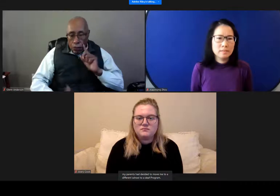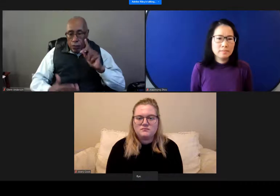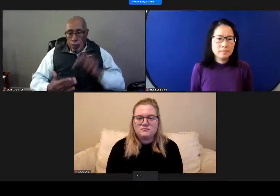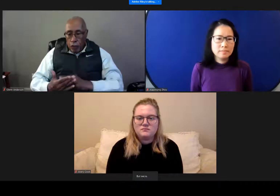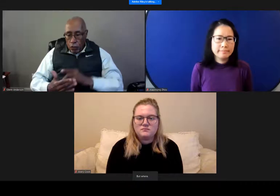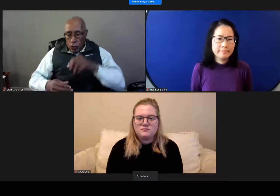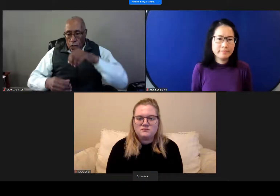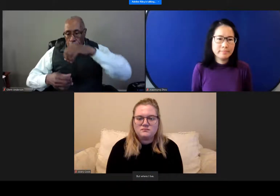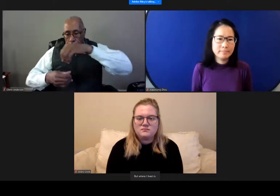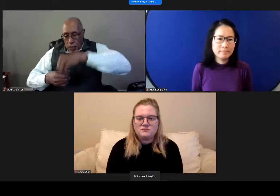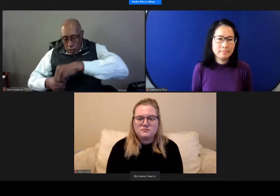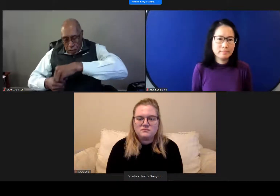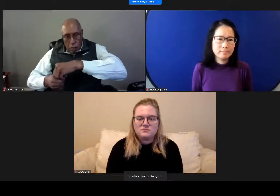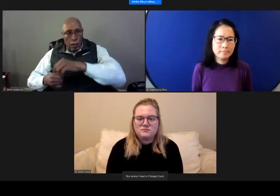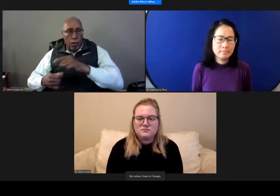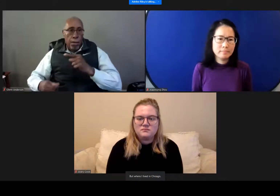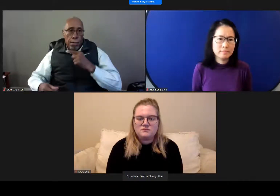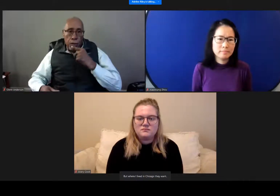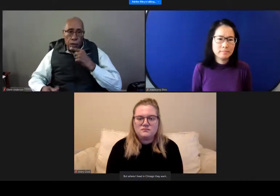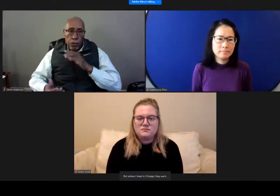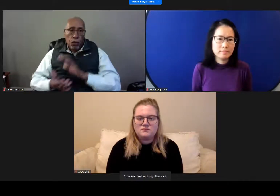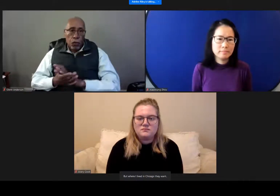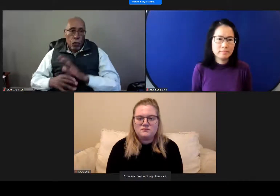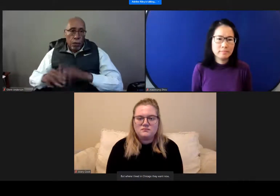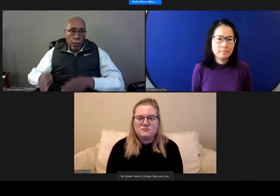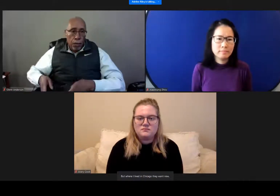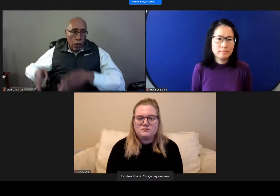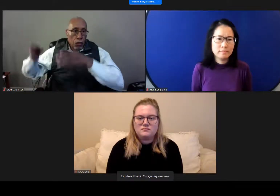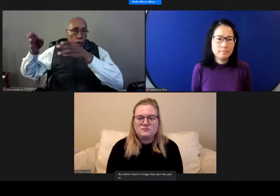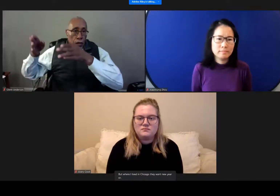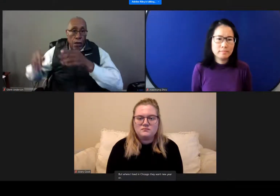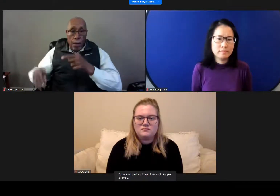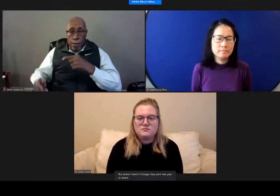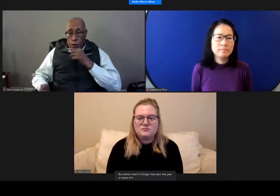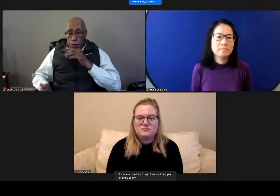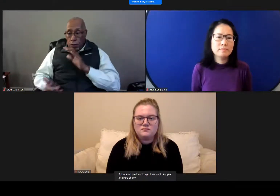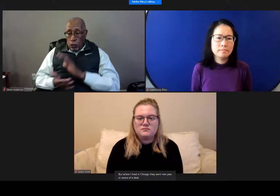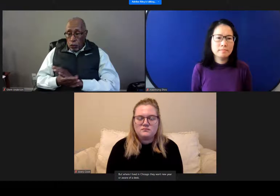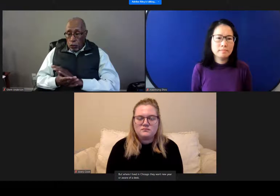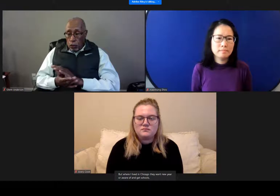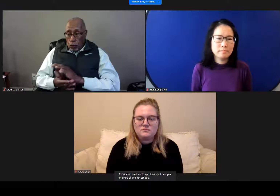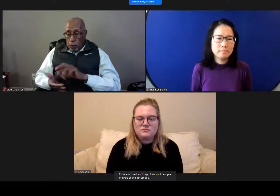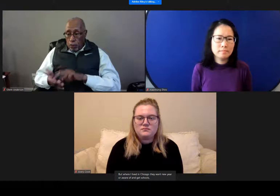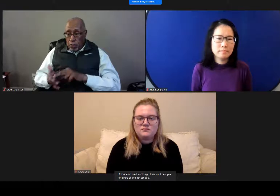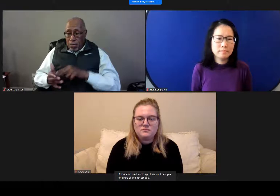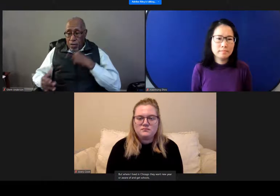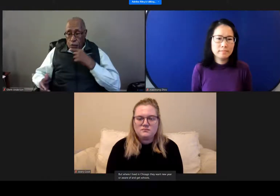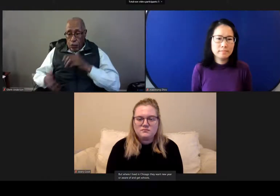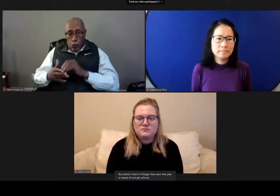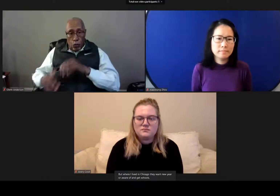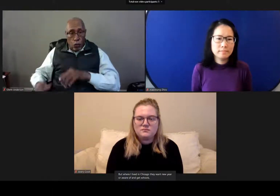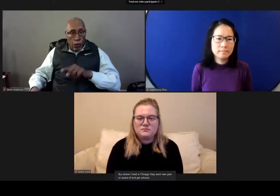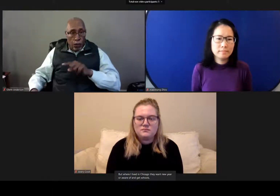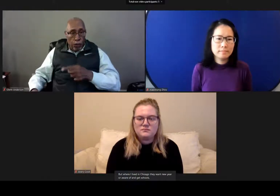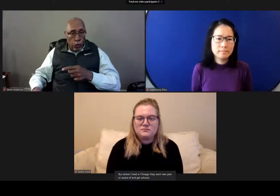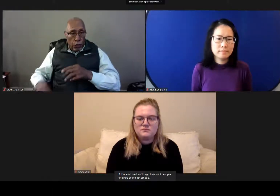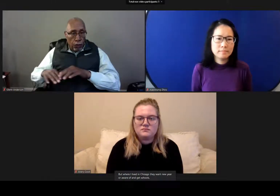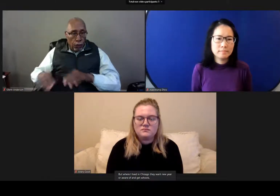But where I lived in Chicago, they weren't near or aware of any deaf schools.